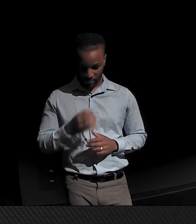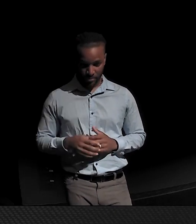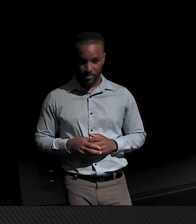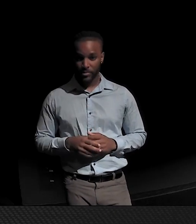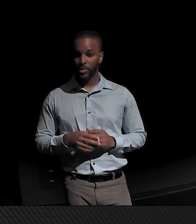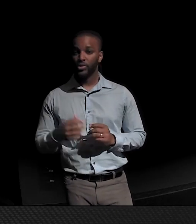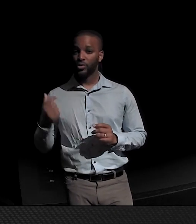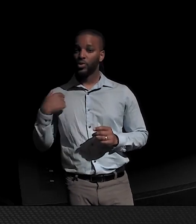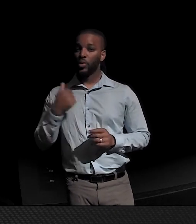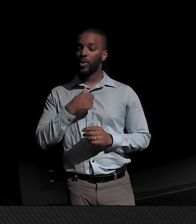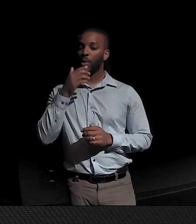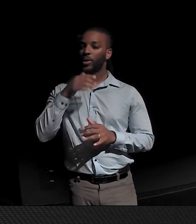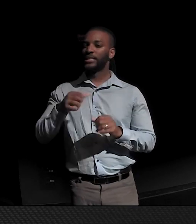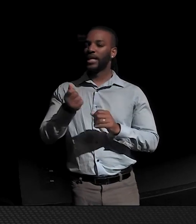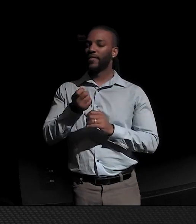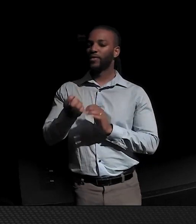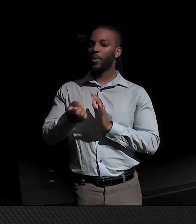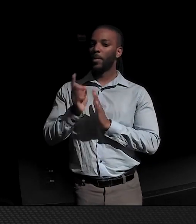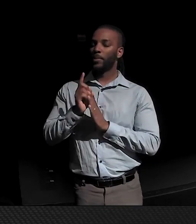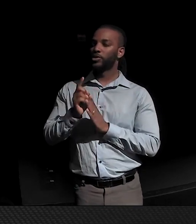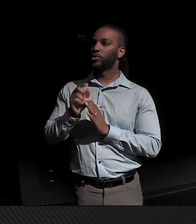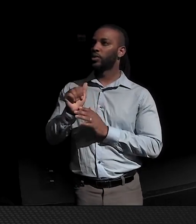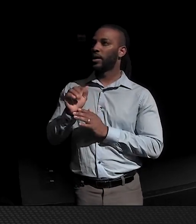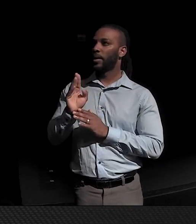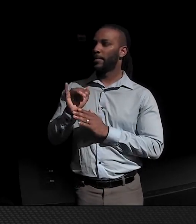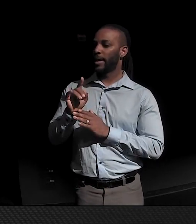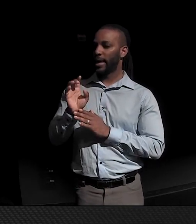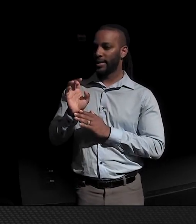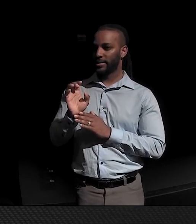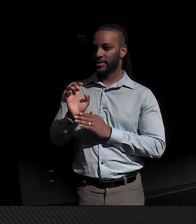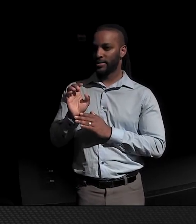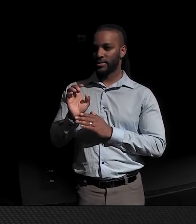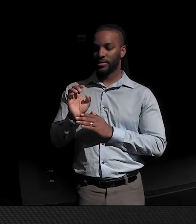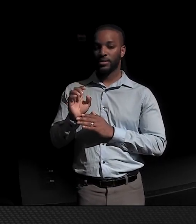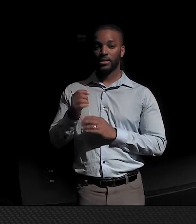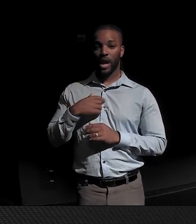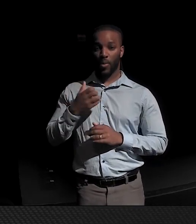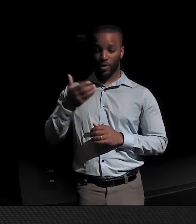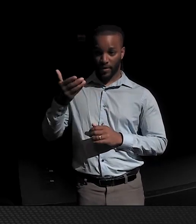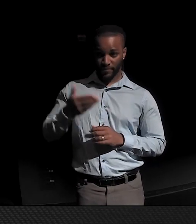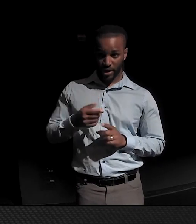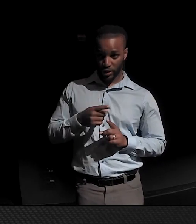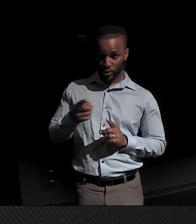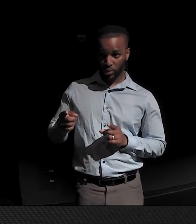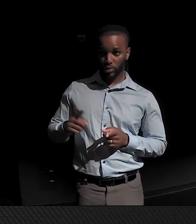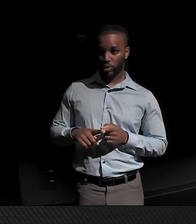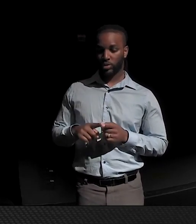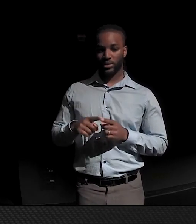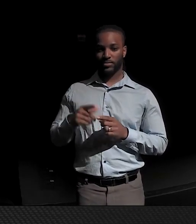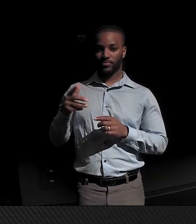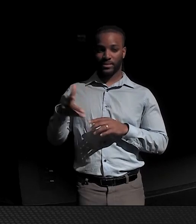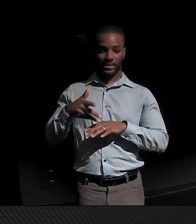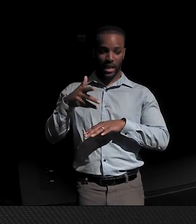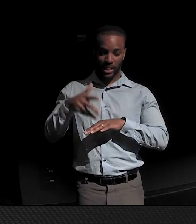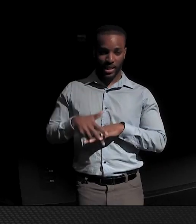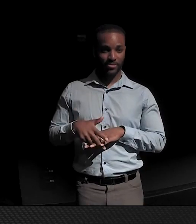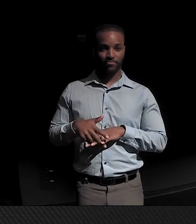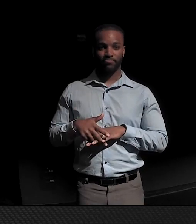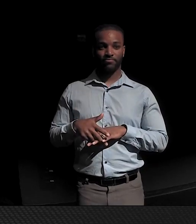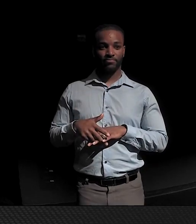And so we're just going to take a few moments to just abide. I want to invite you, just settle in a little